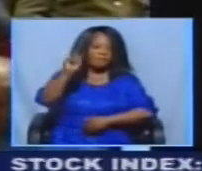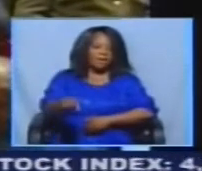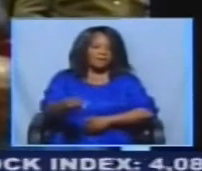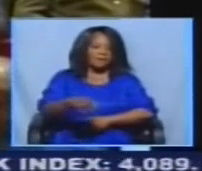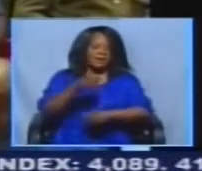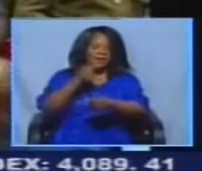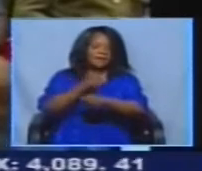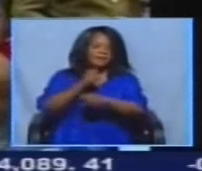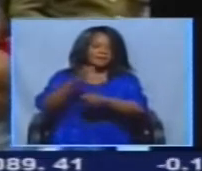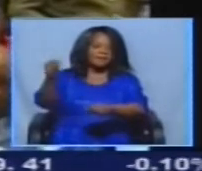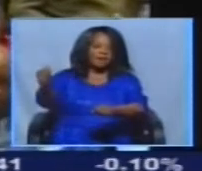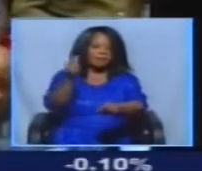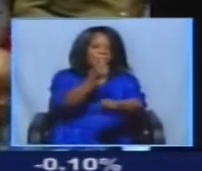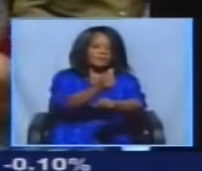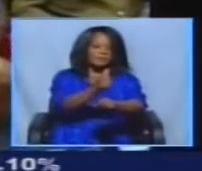staff appointments.